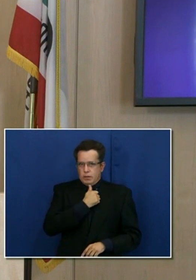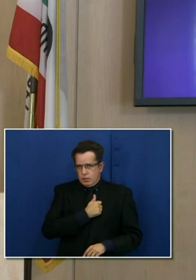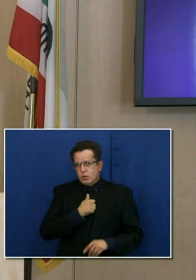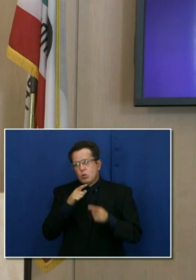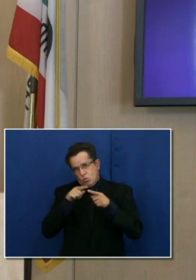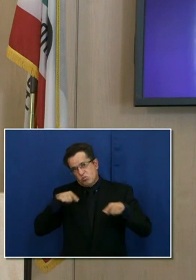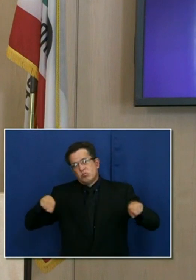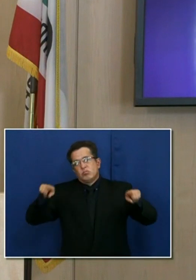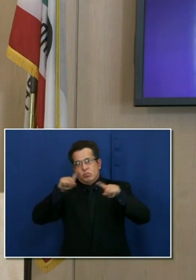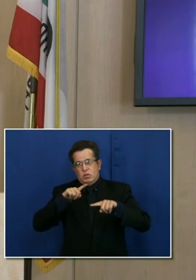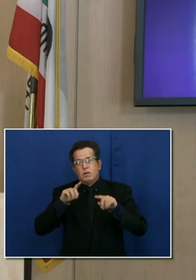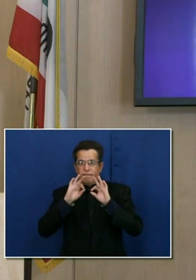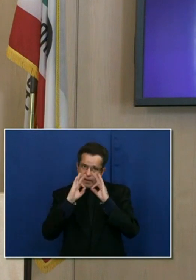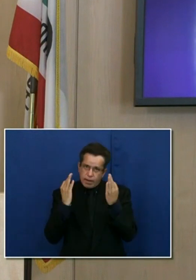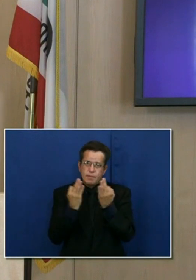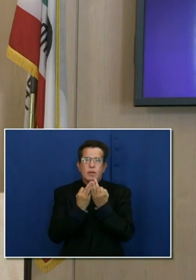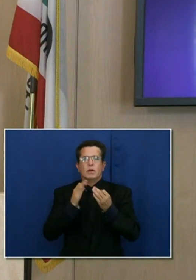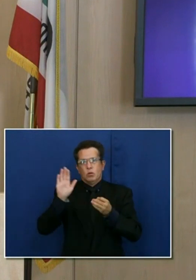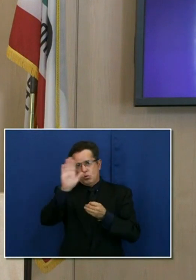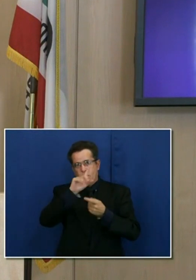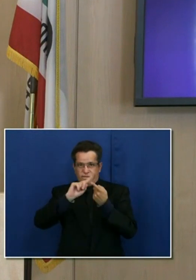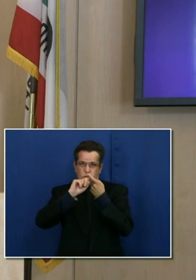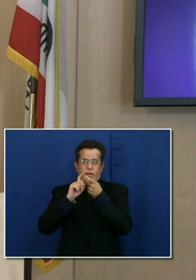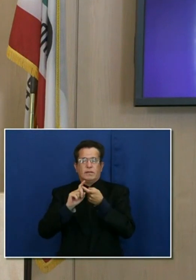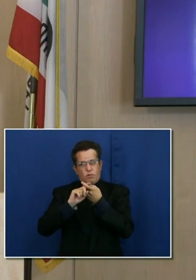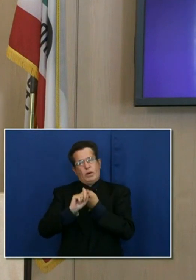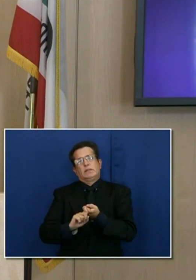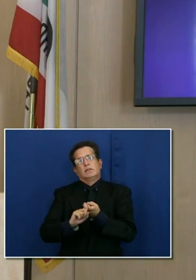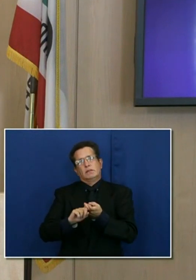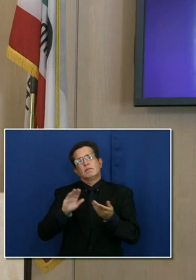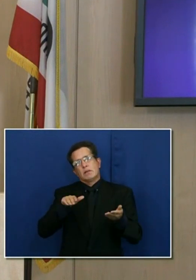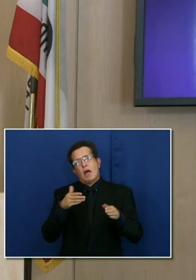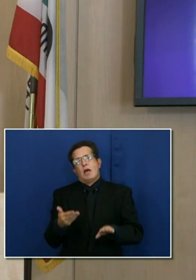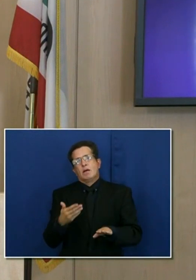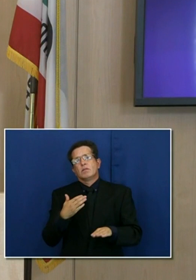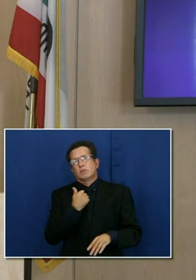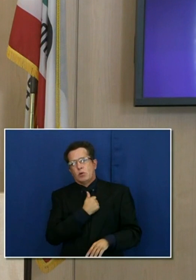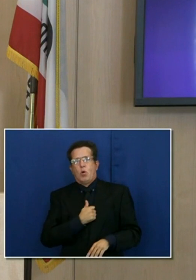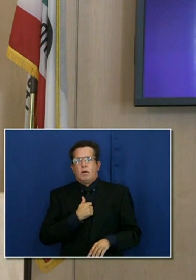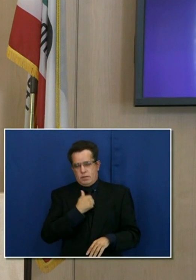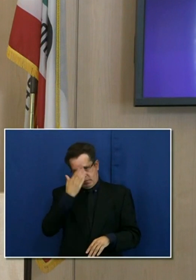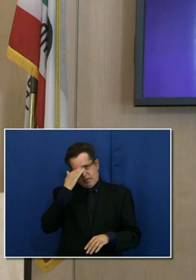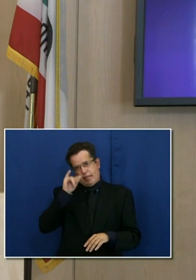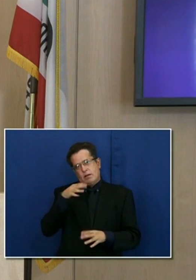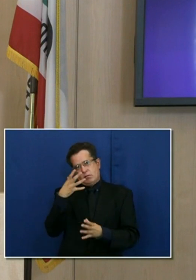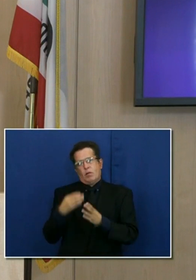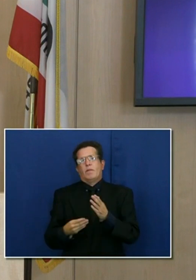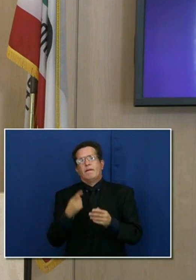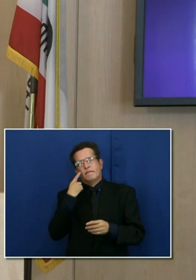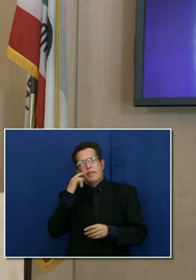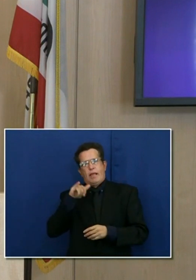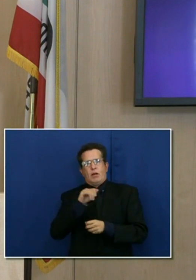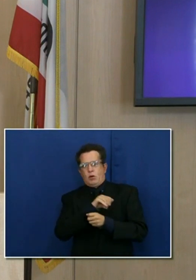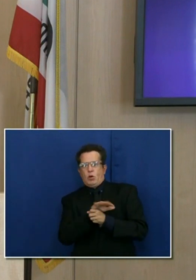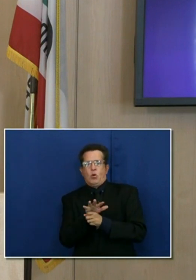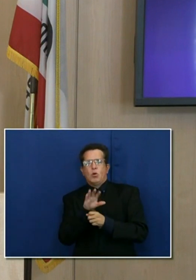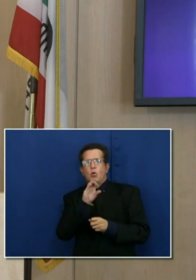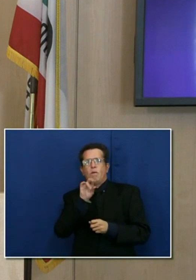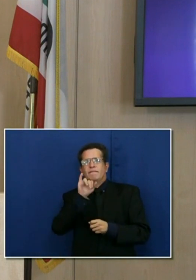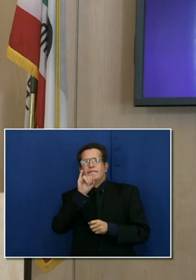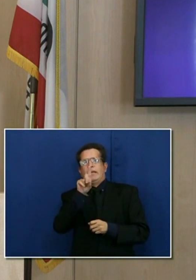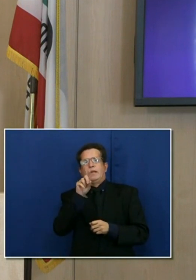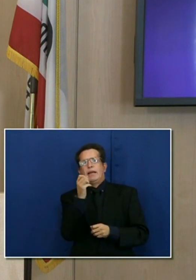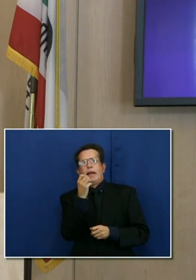those individuals, families, and friends that have lost a loved one due to COVID-19.